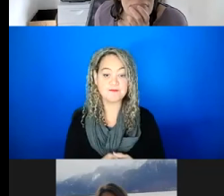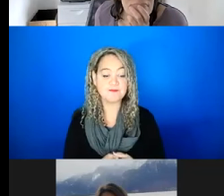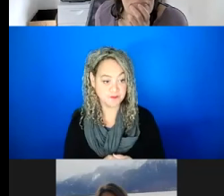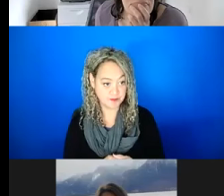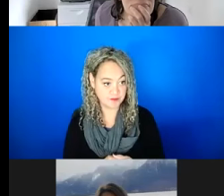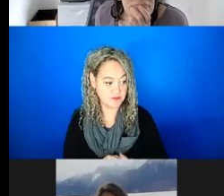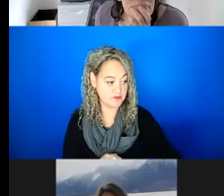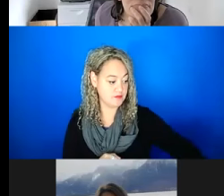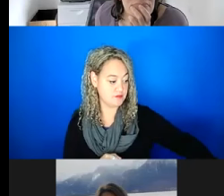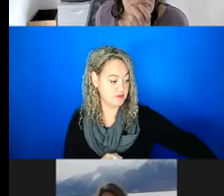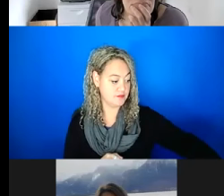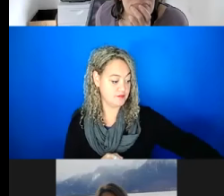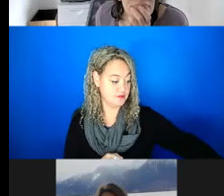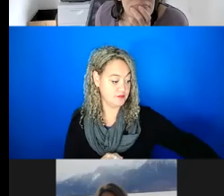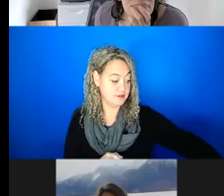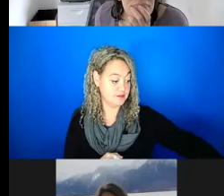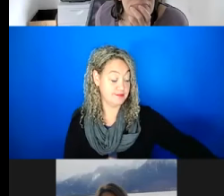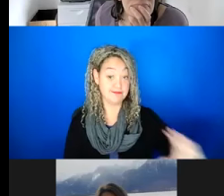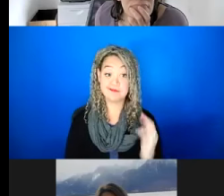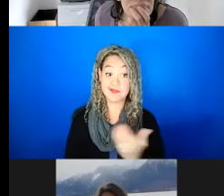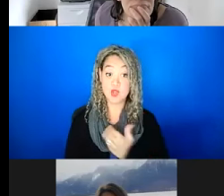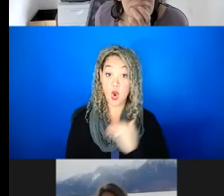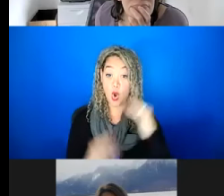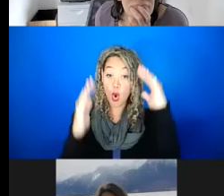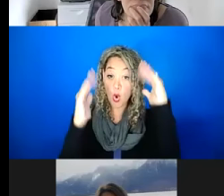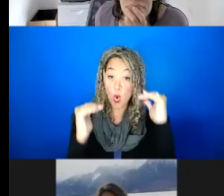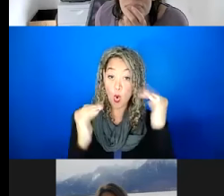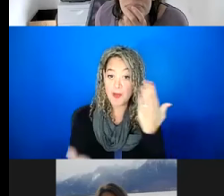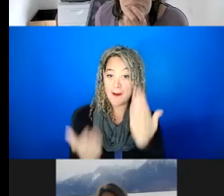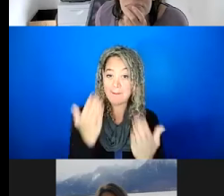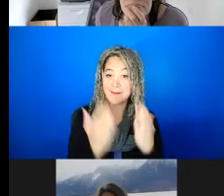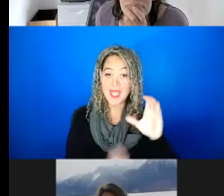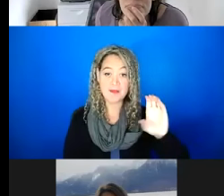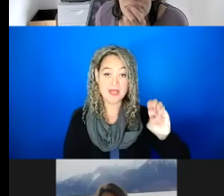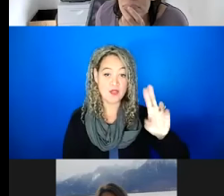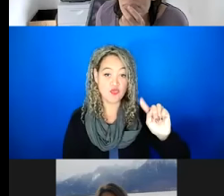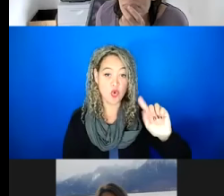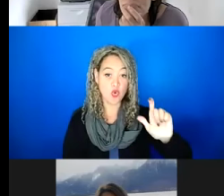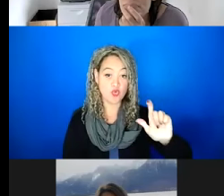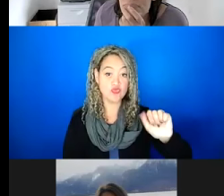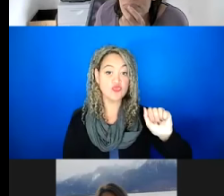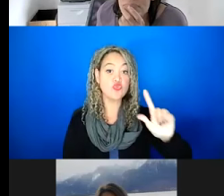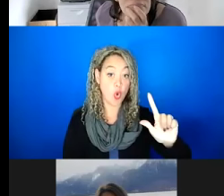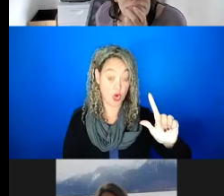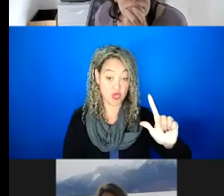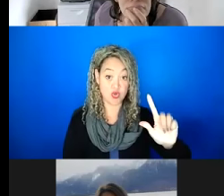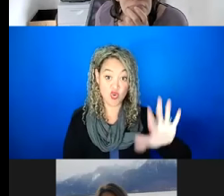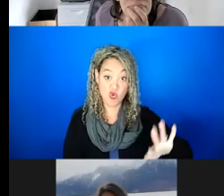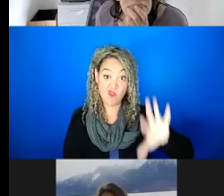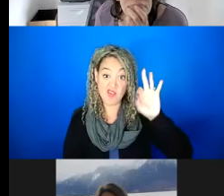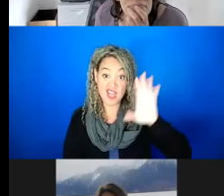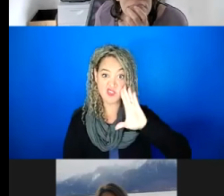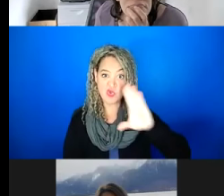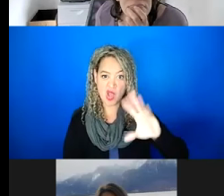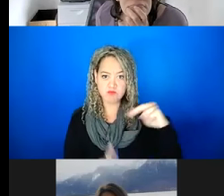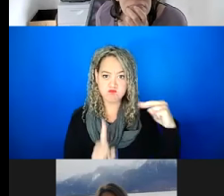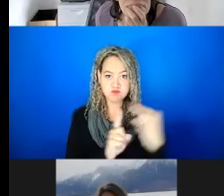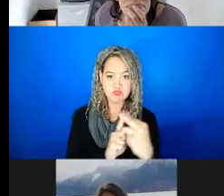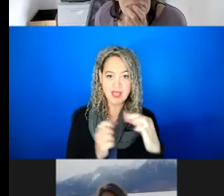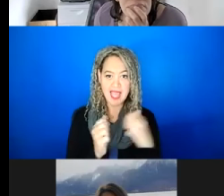So our hope is maybe these cortical depth findings will give us some insight into how this